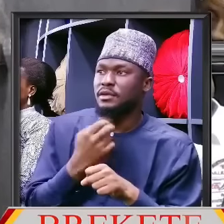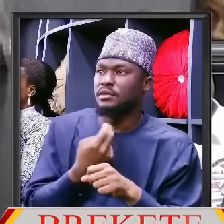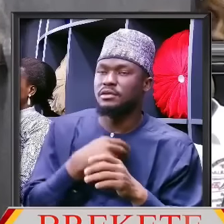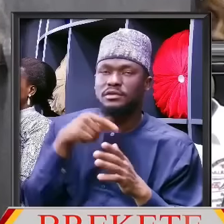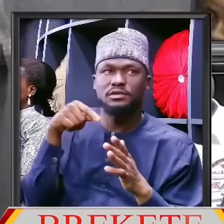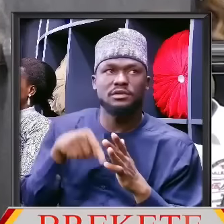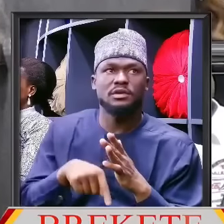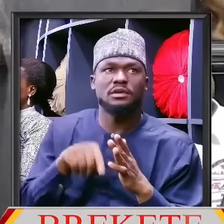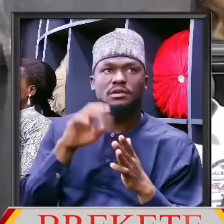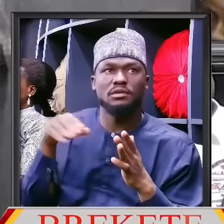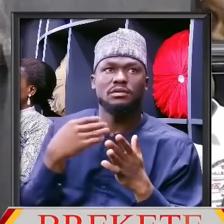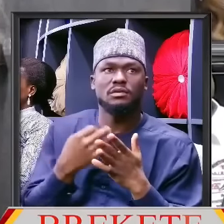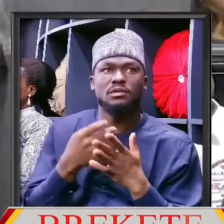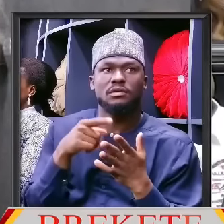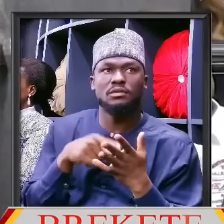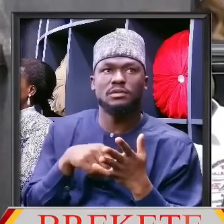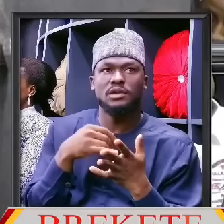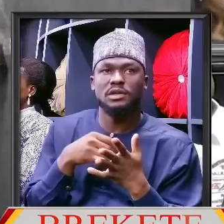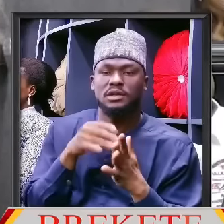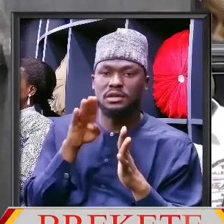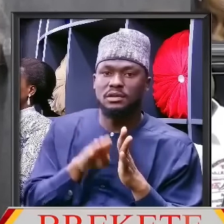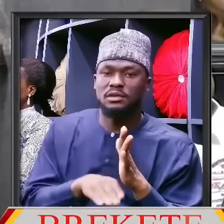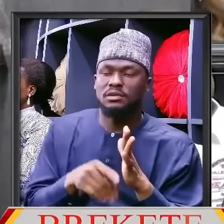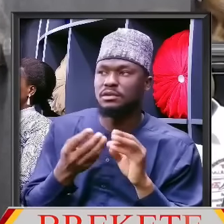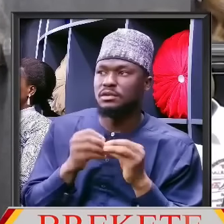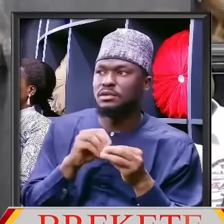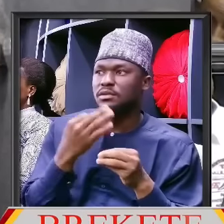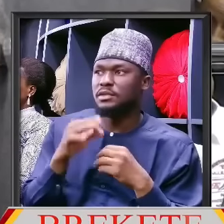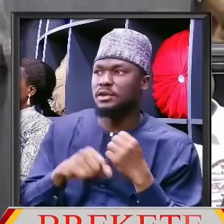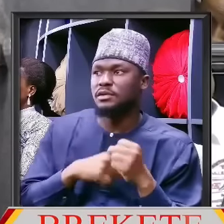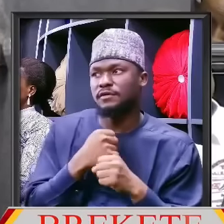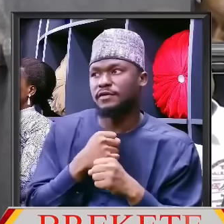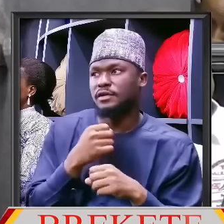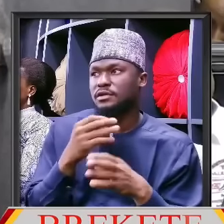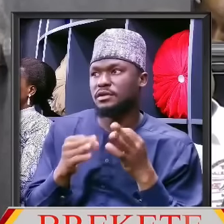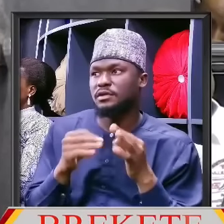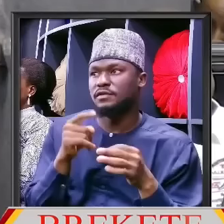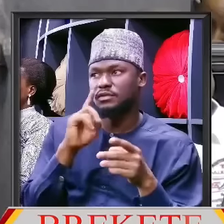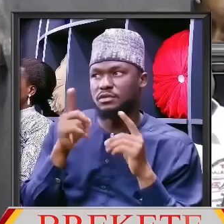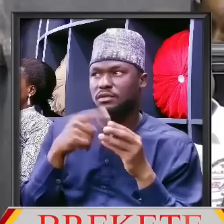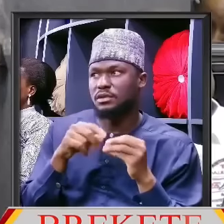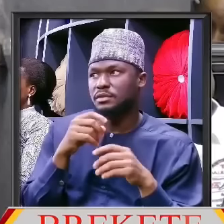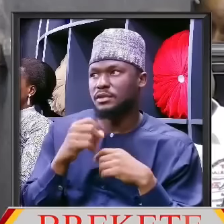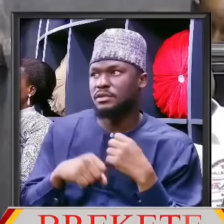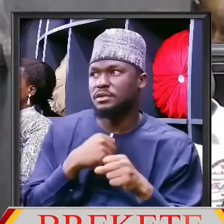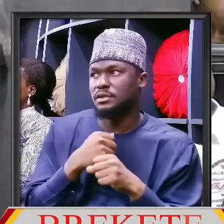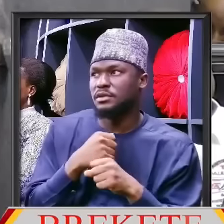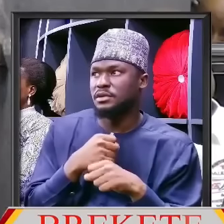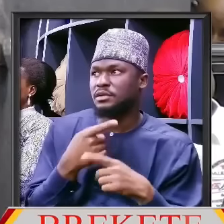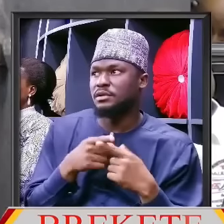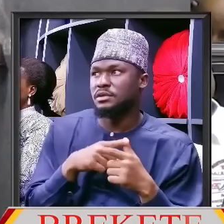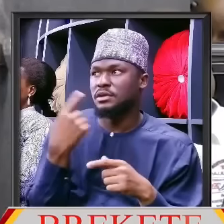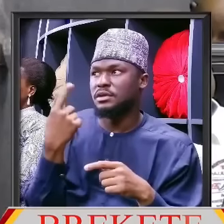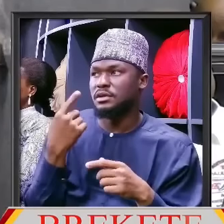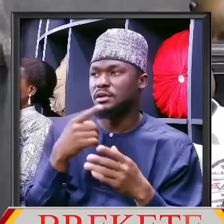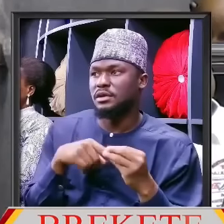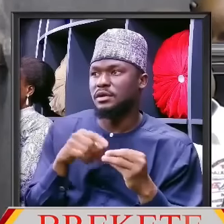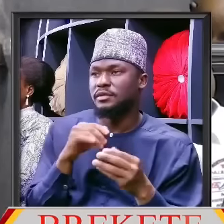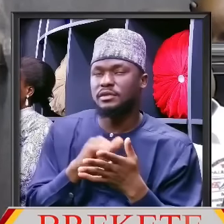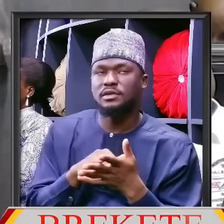these things that contribute to the number of years we don't do. So if we talk about years, make we also be factor that